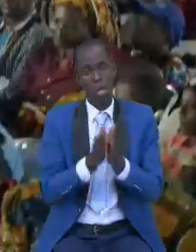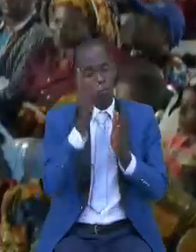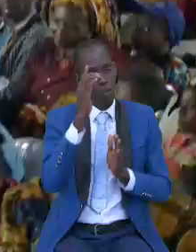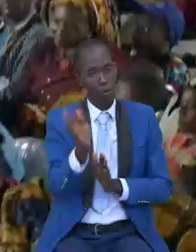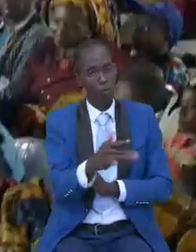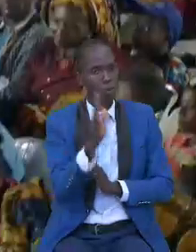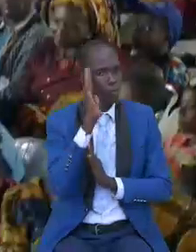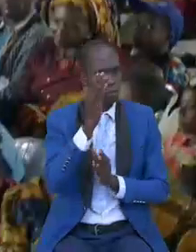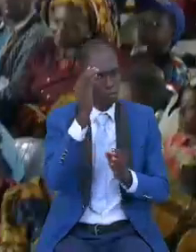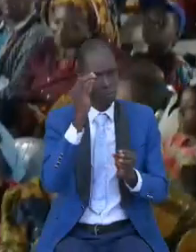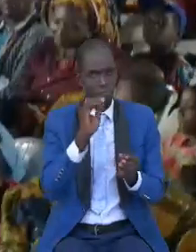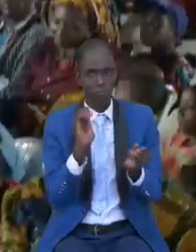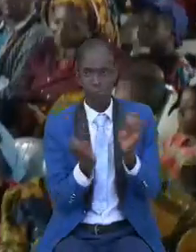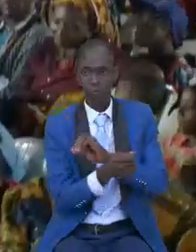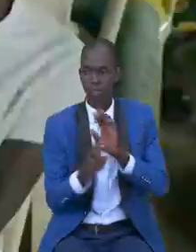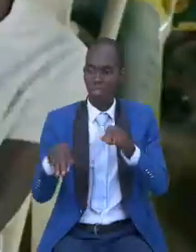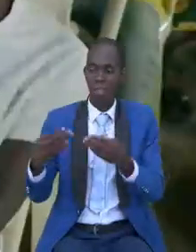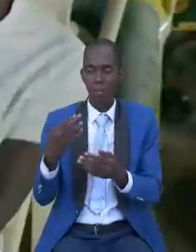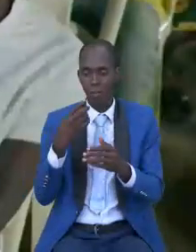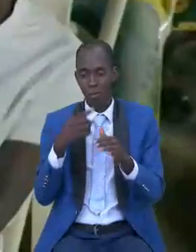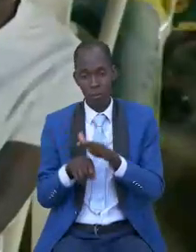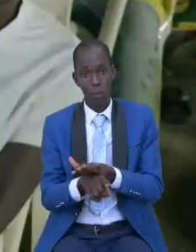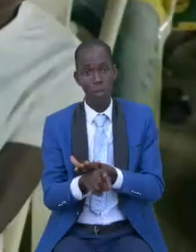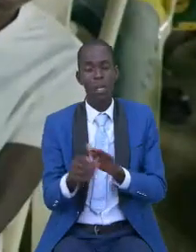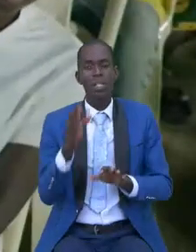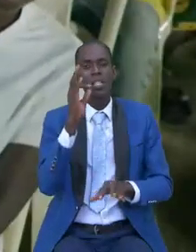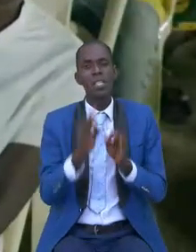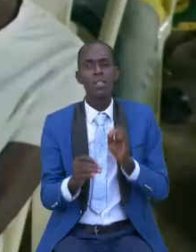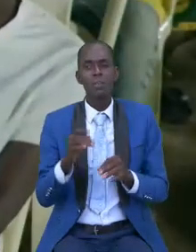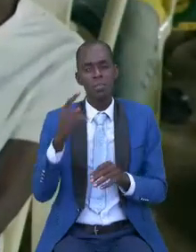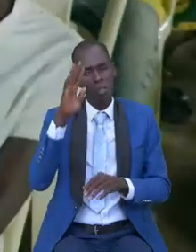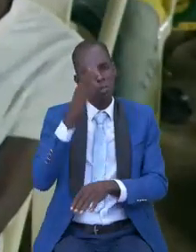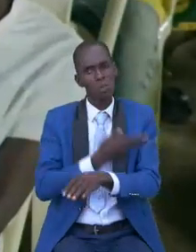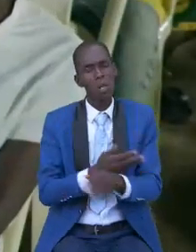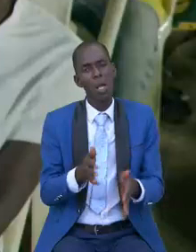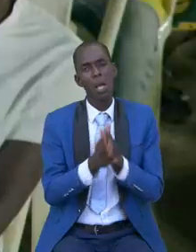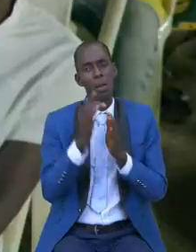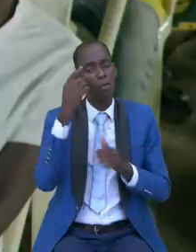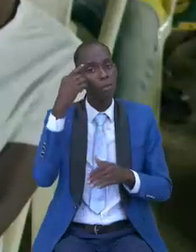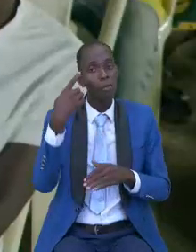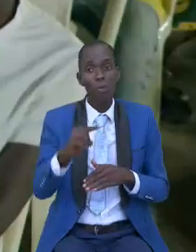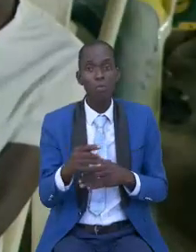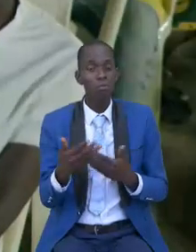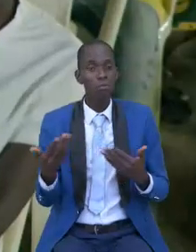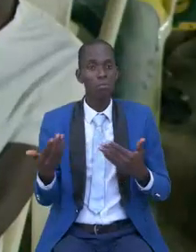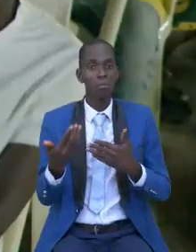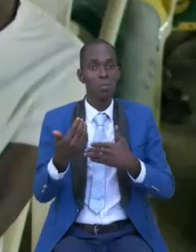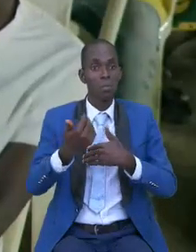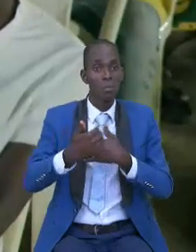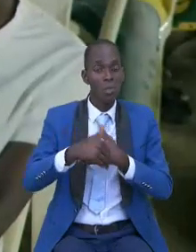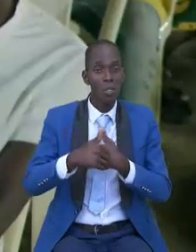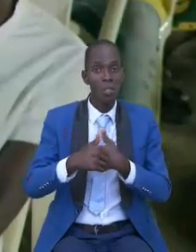you give him a serpent? If he's asking for egg, will you give him a